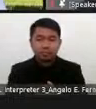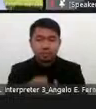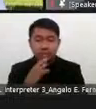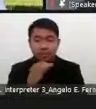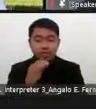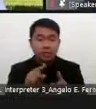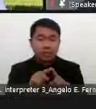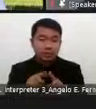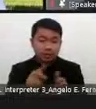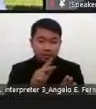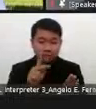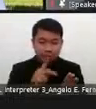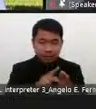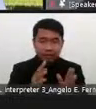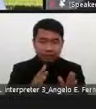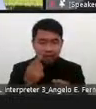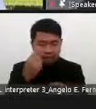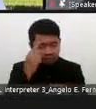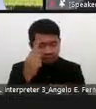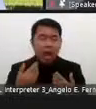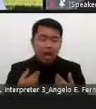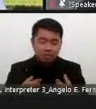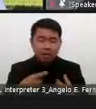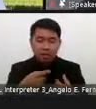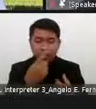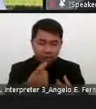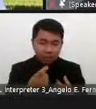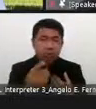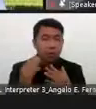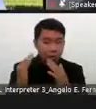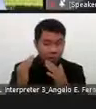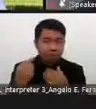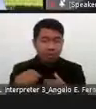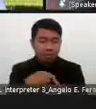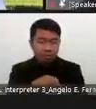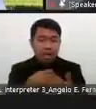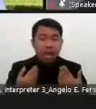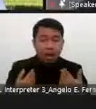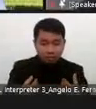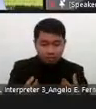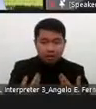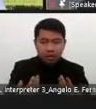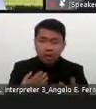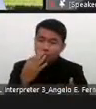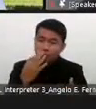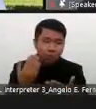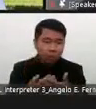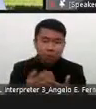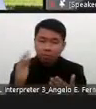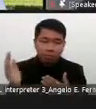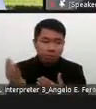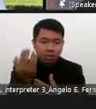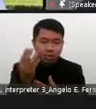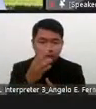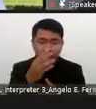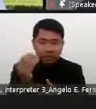for actively sending in their questions. So I hope we had a productive morning,